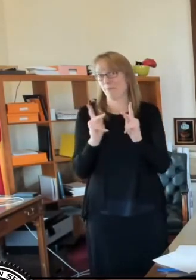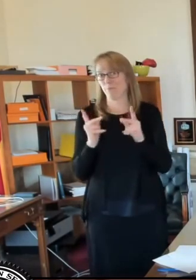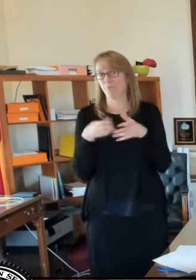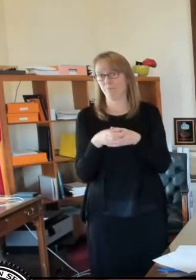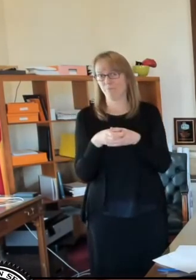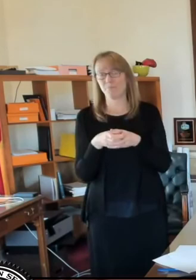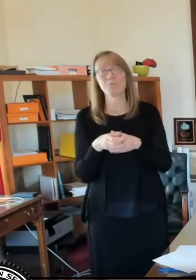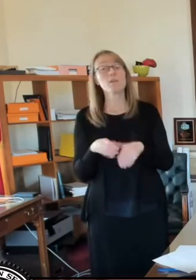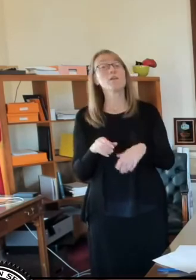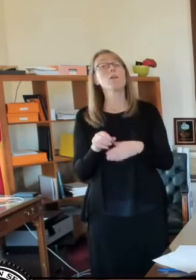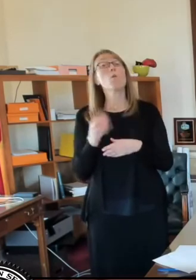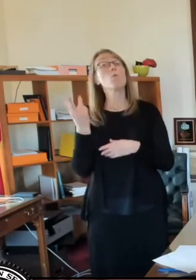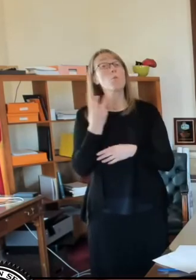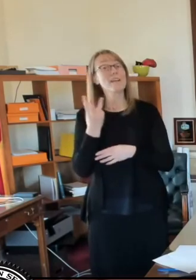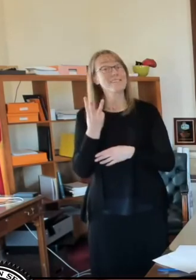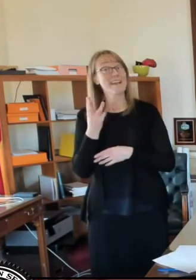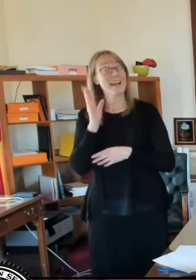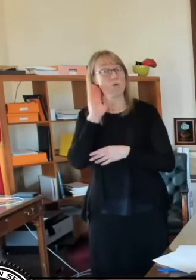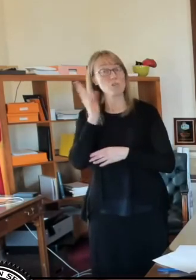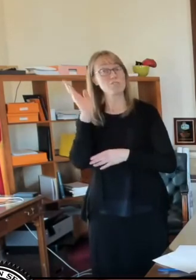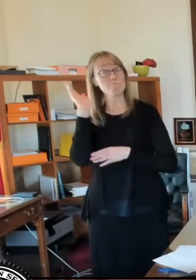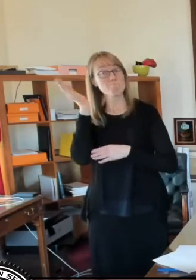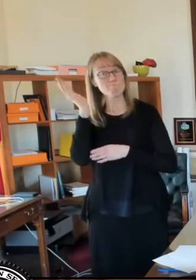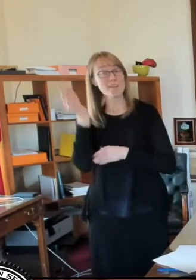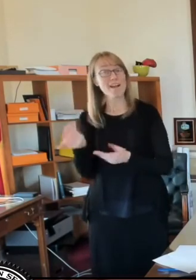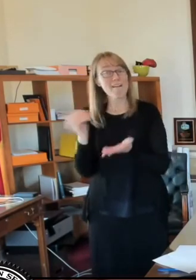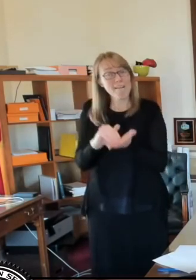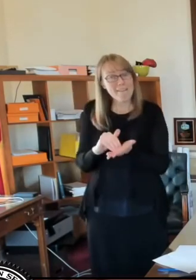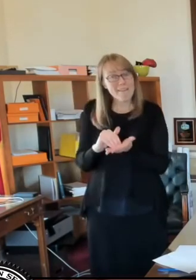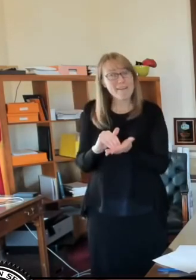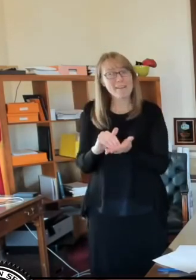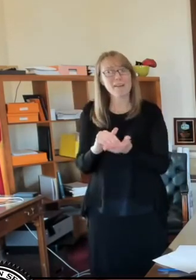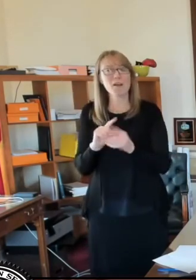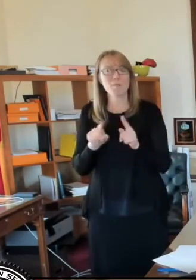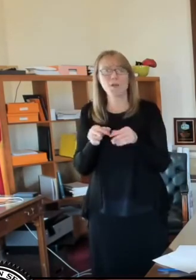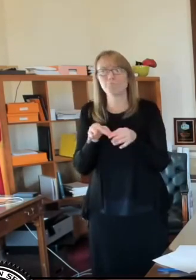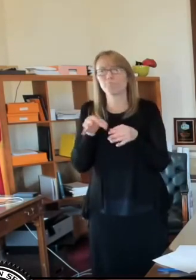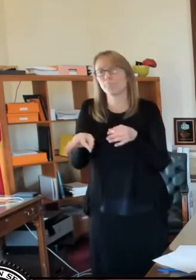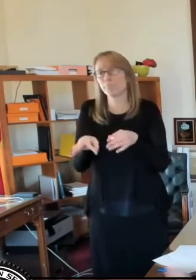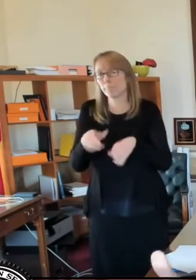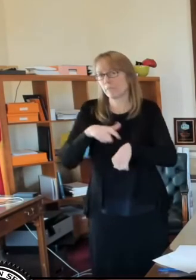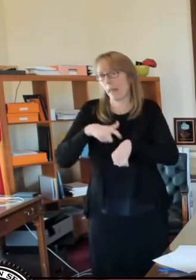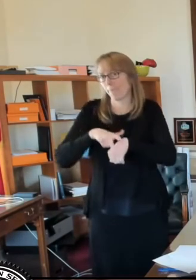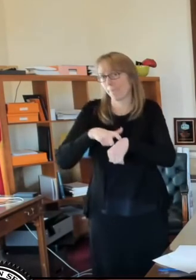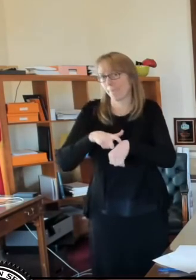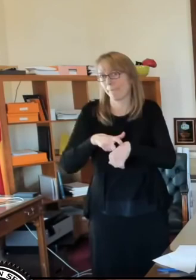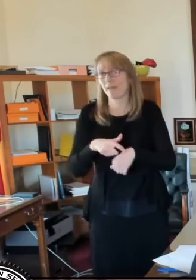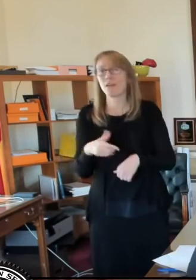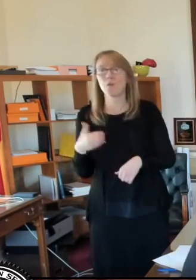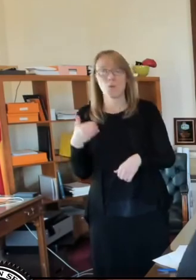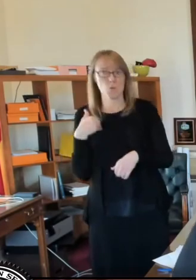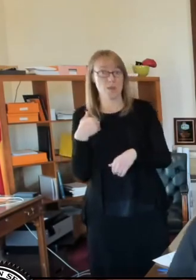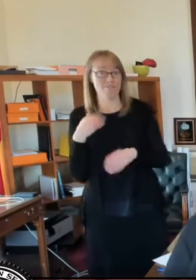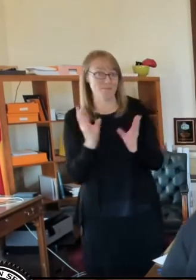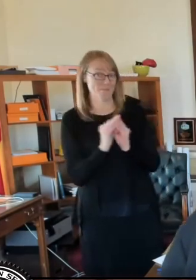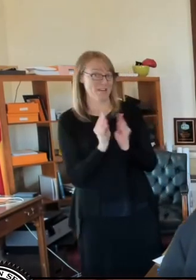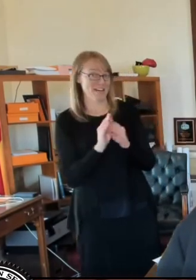It'll be later. Wednesday, we have a Board of Estimate and Apportionment meeting at 2:00. So by